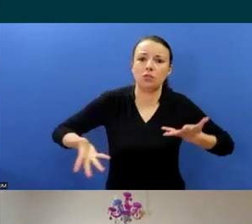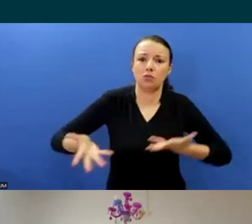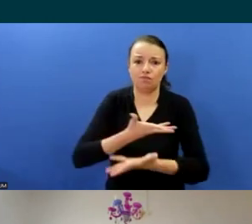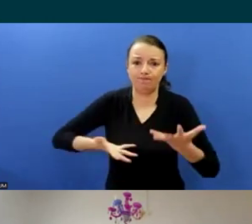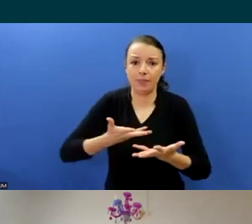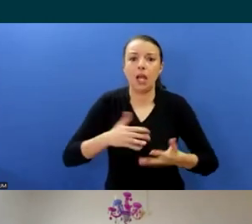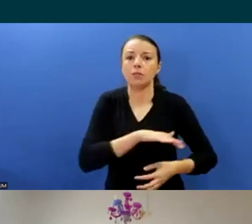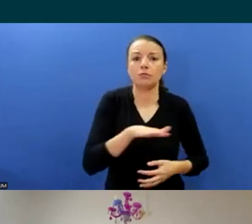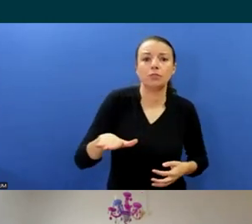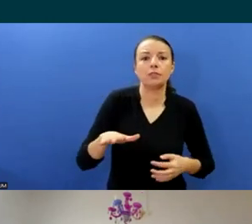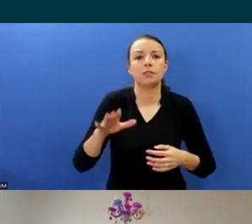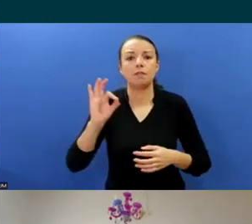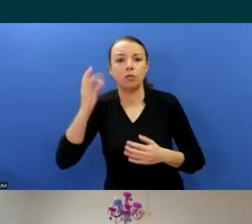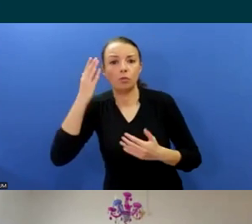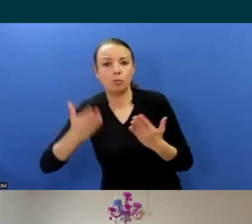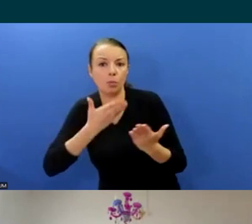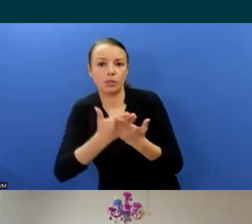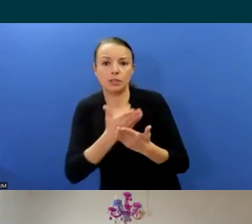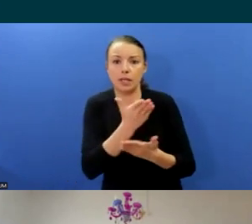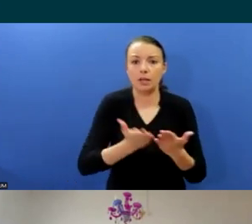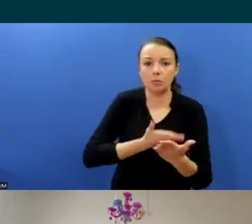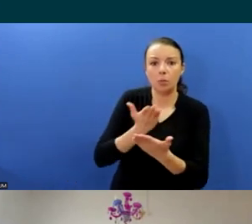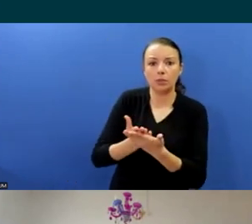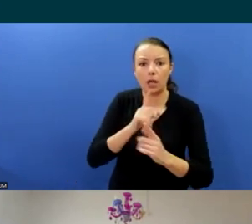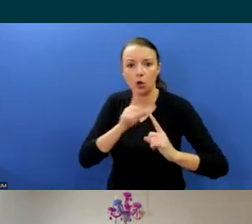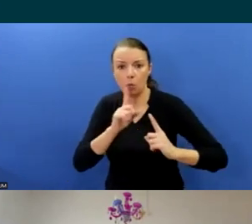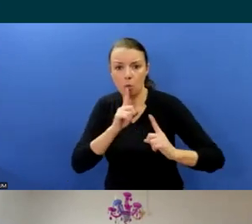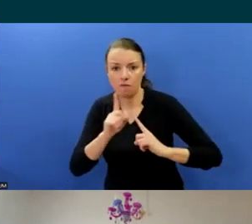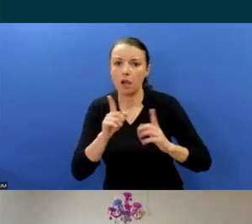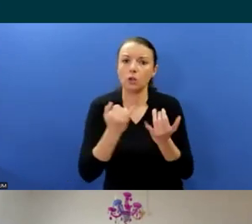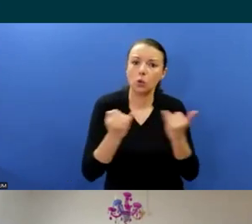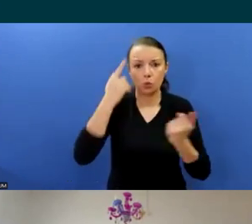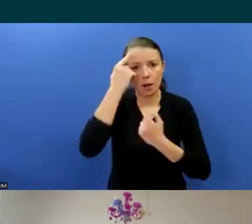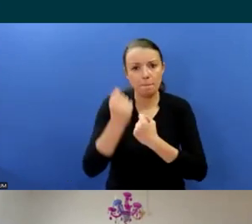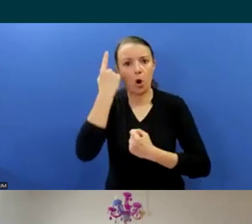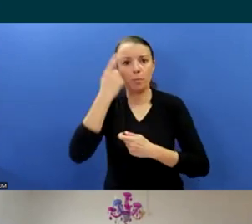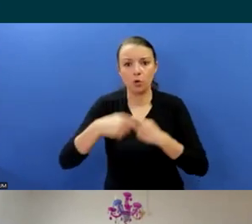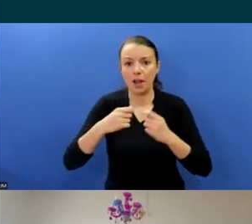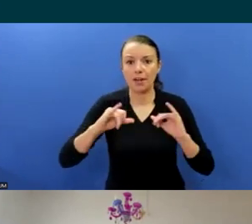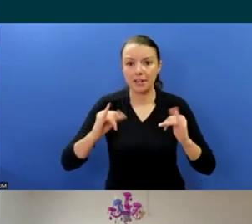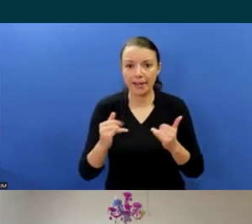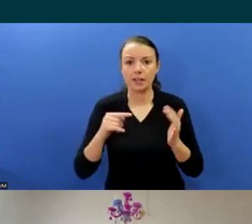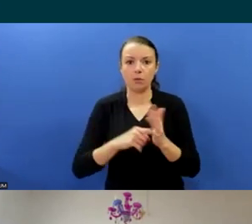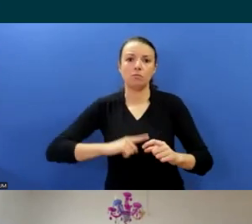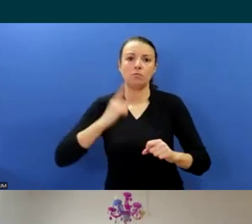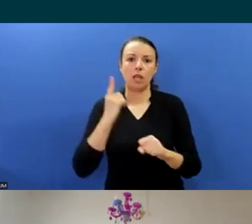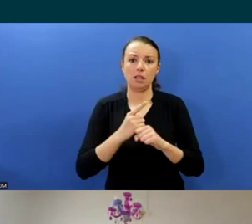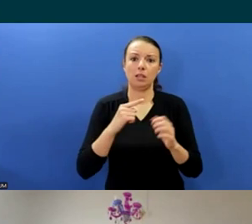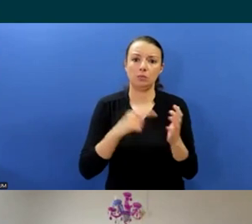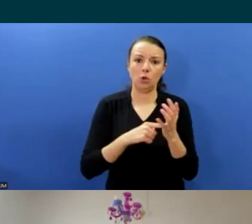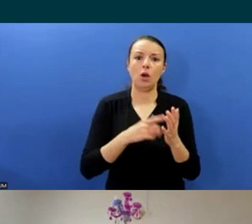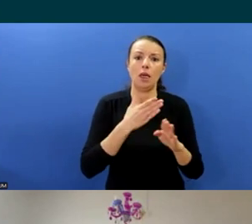and we decide which one we're going to keep. Sometimes it's difficult because arguments for and